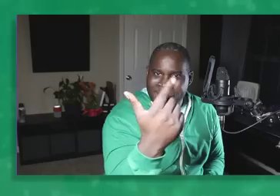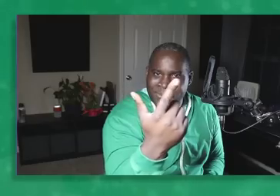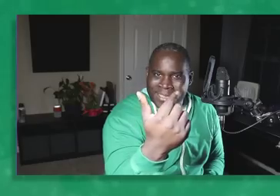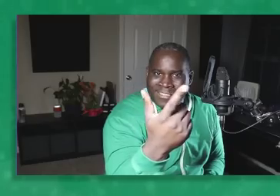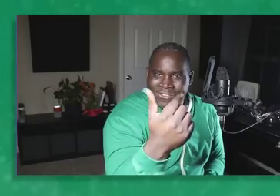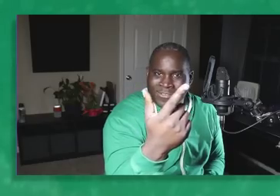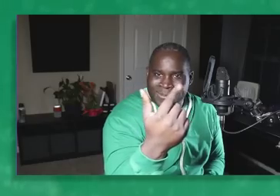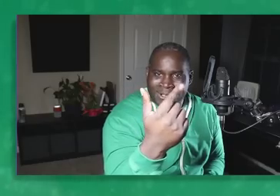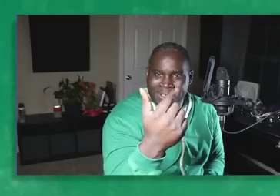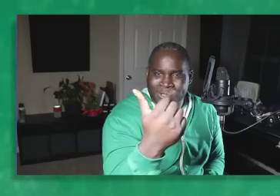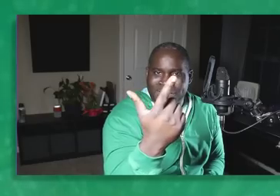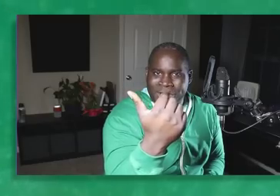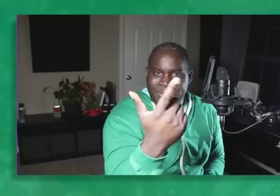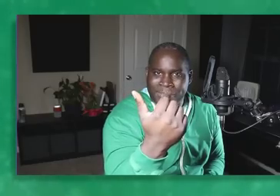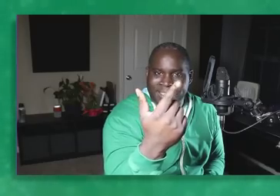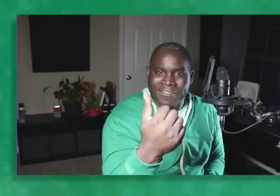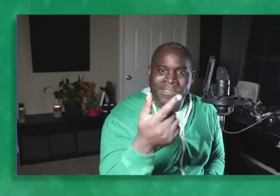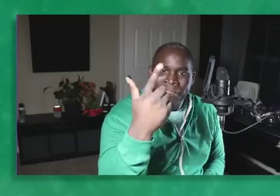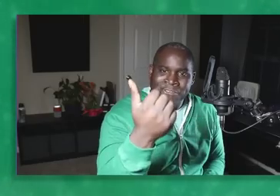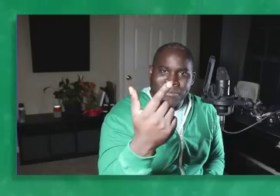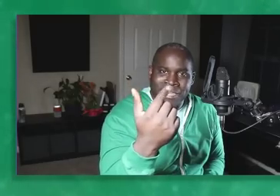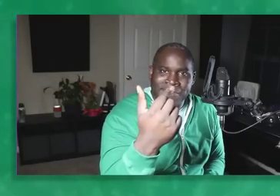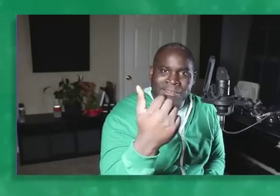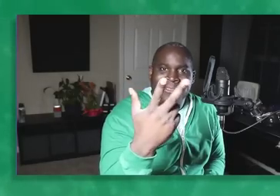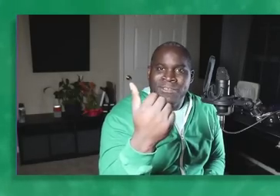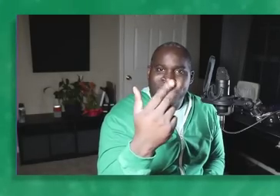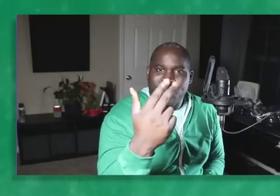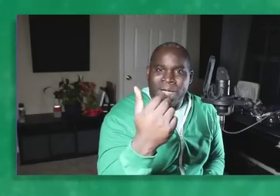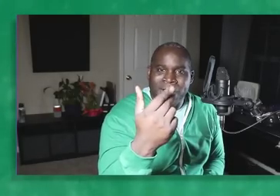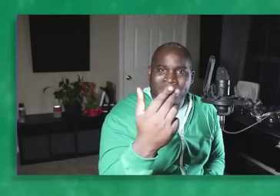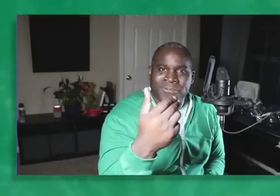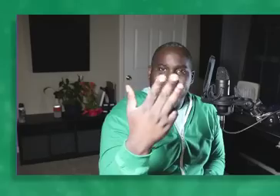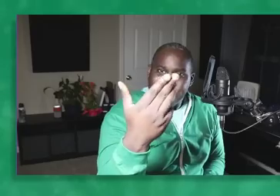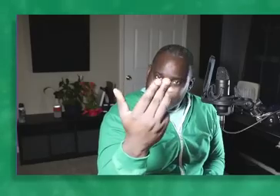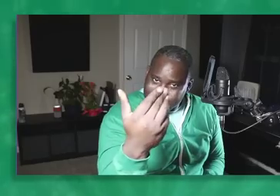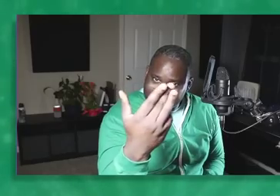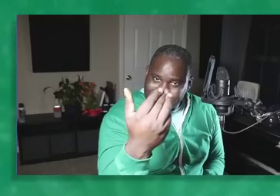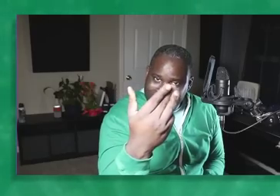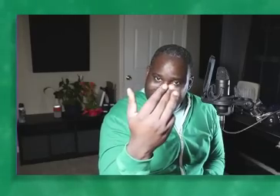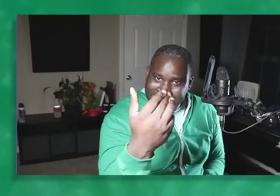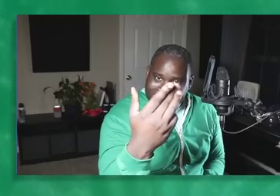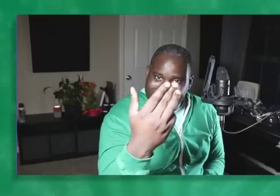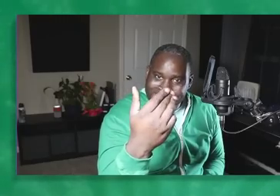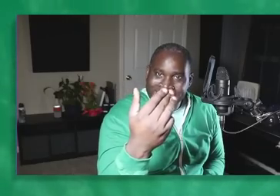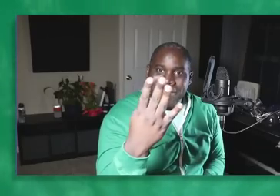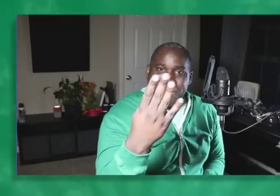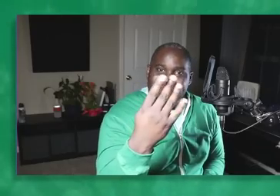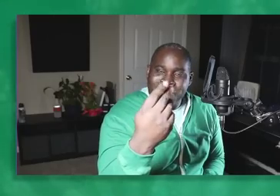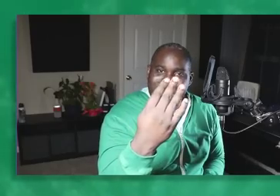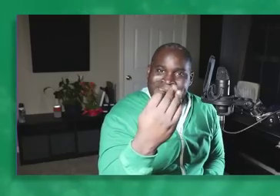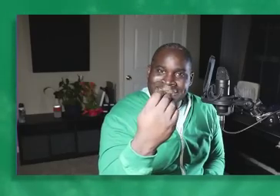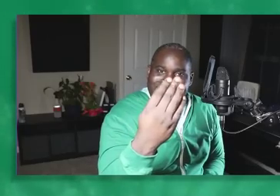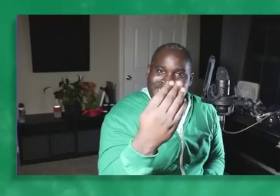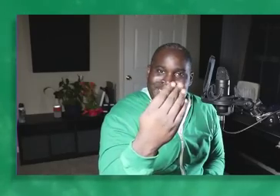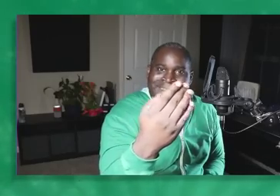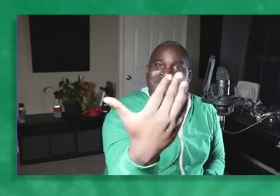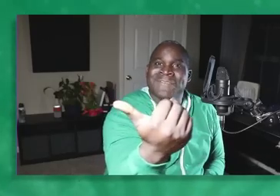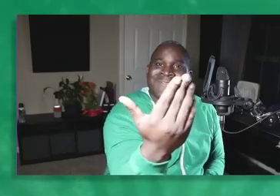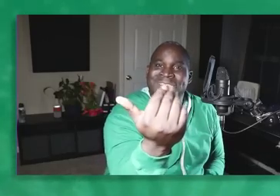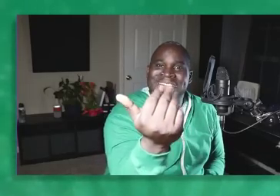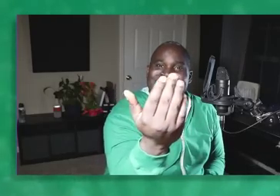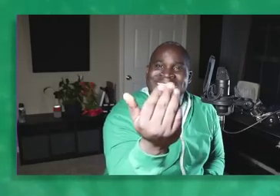enough times, you basically just look like you're doing this. So 11, 12, 13,